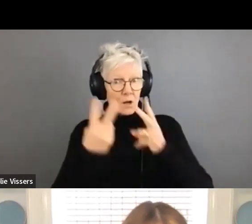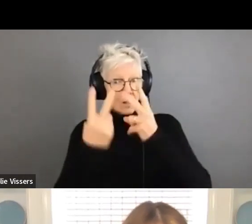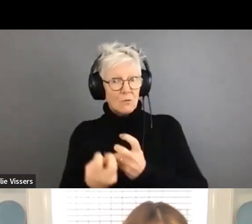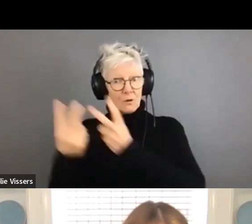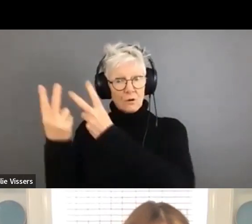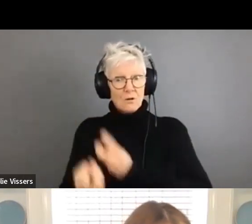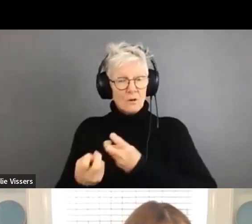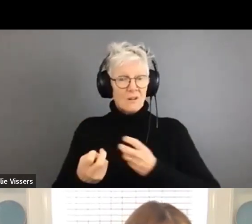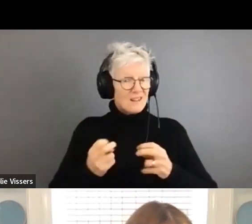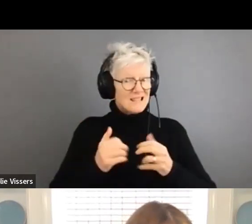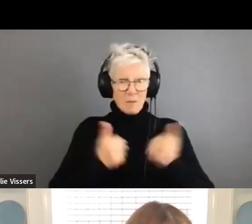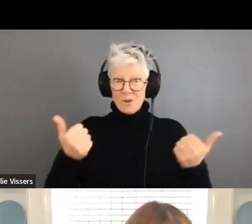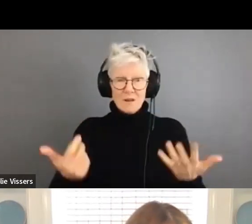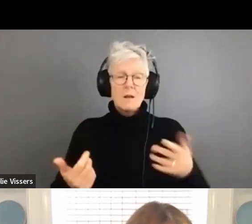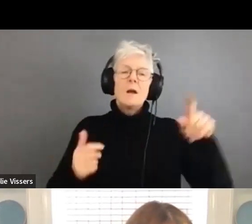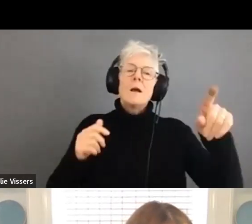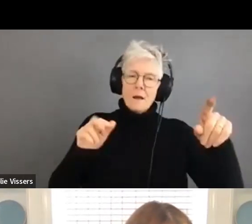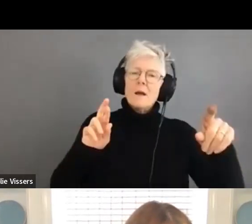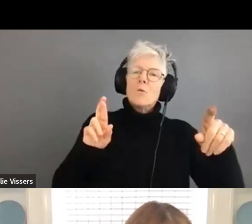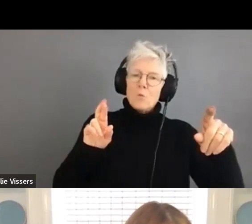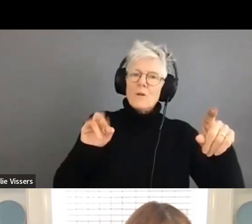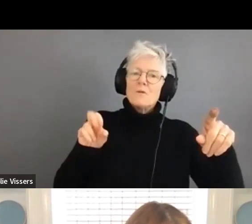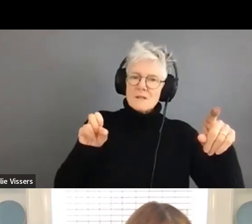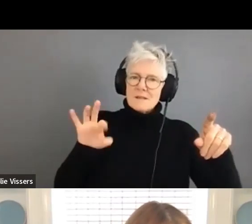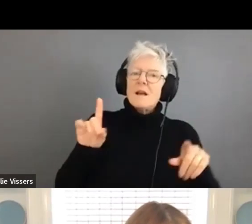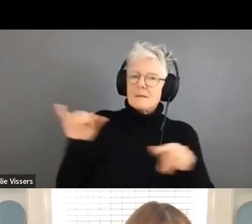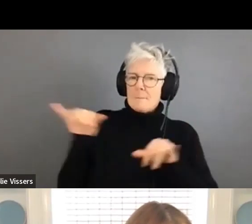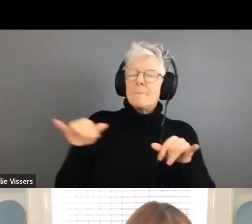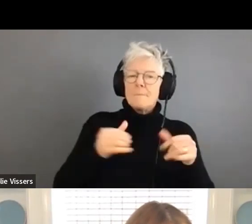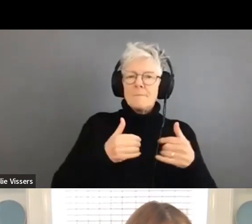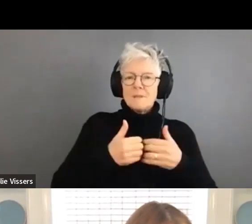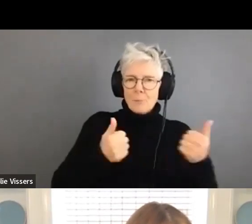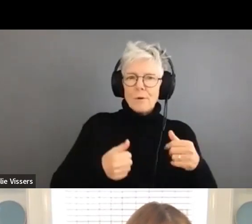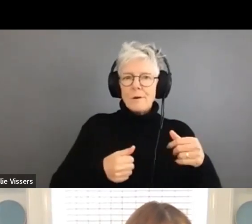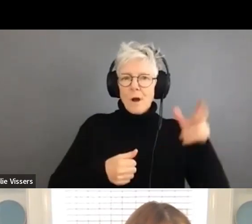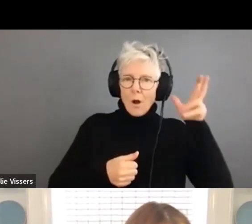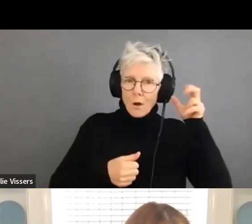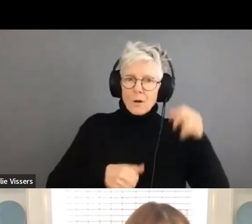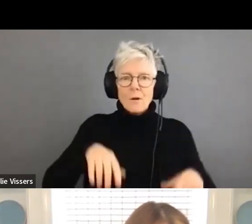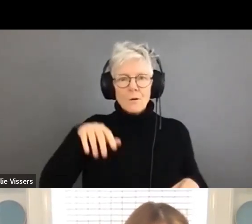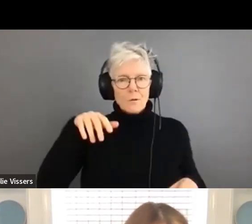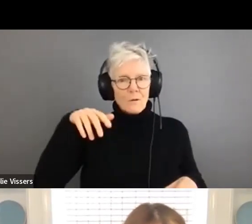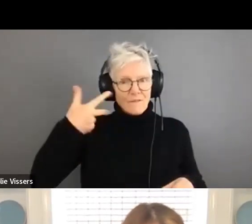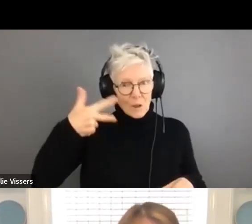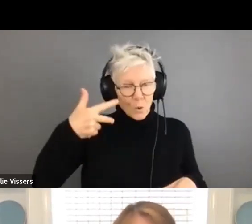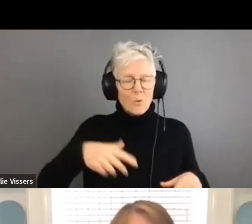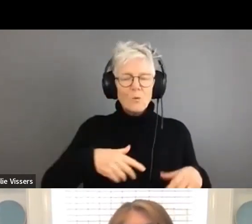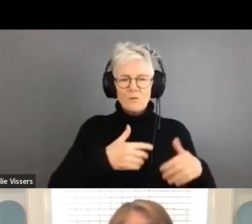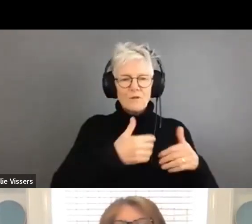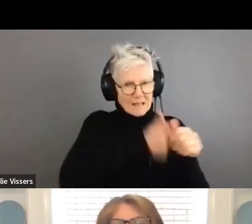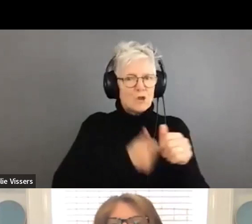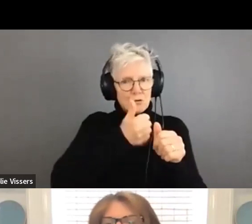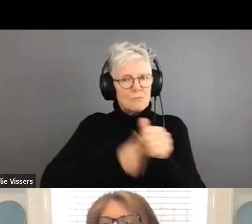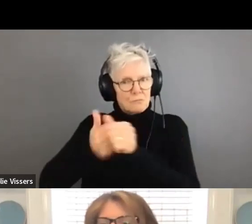So that may be Riverside. Riverside does that. Does that too? It takes a separate audio and video for each of the guests. Yeah, you have that option. But